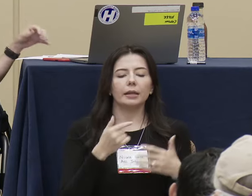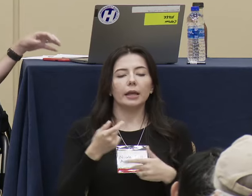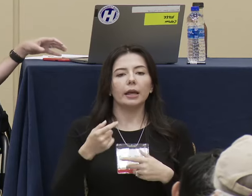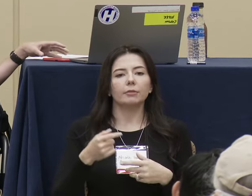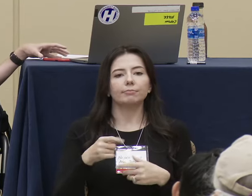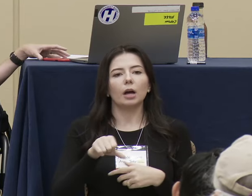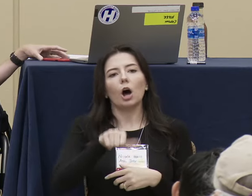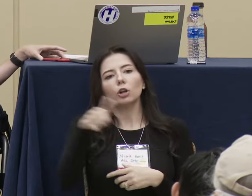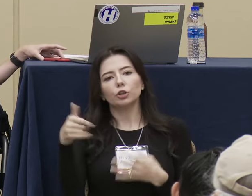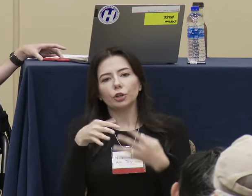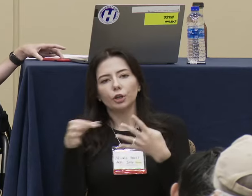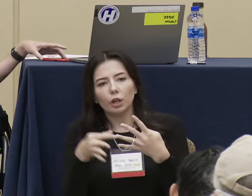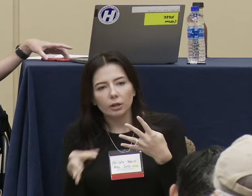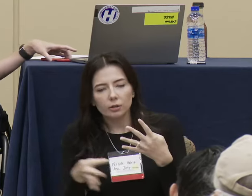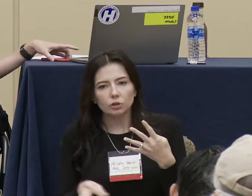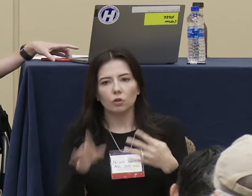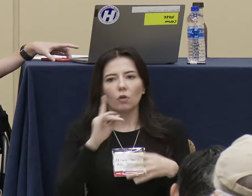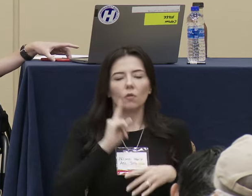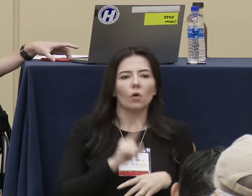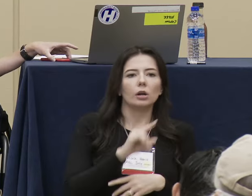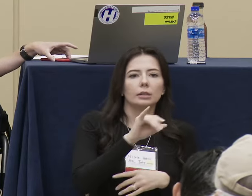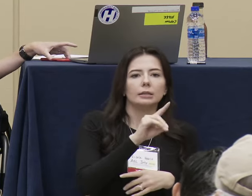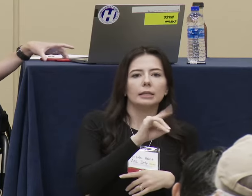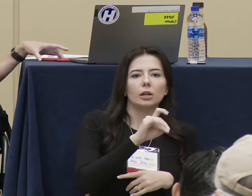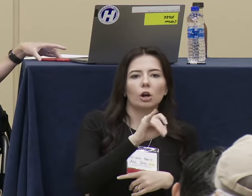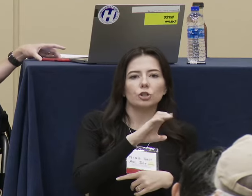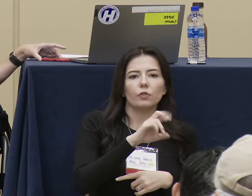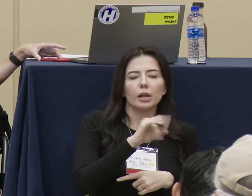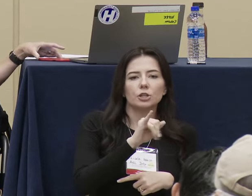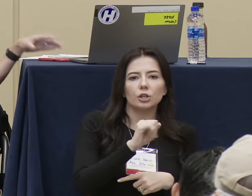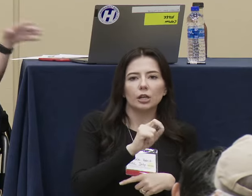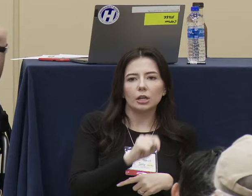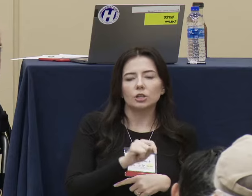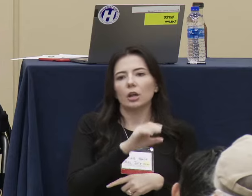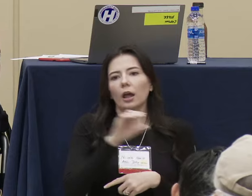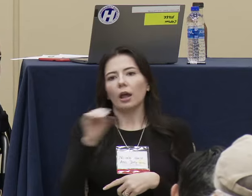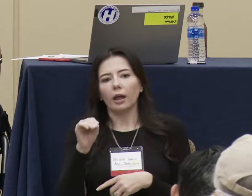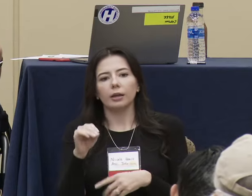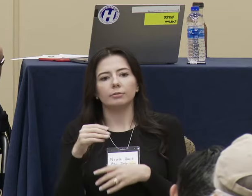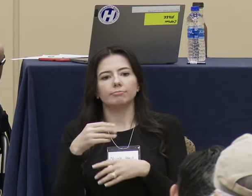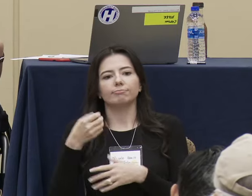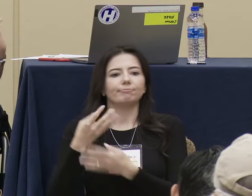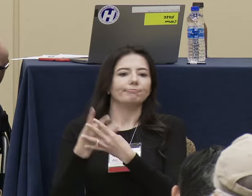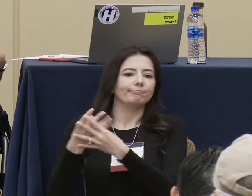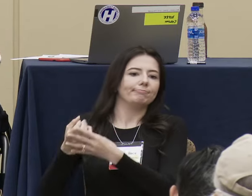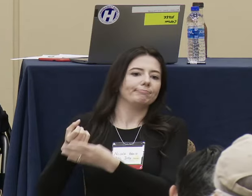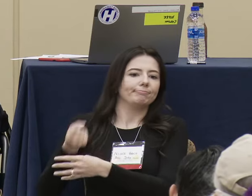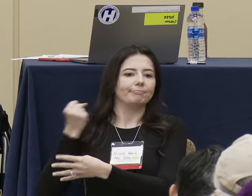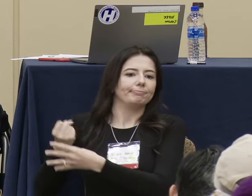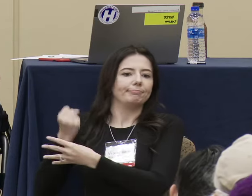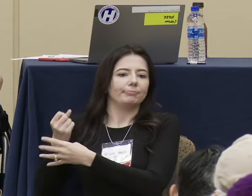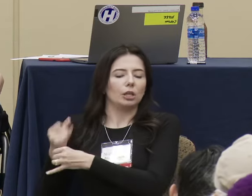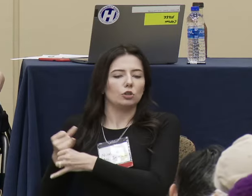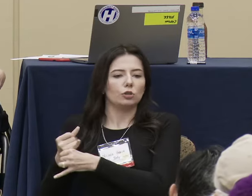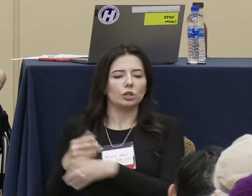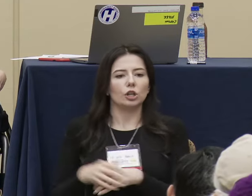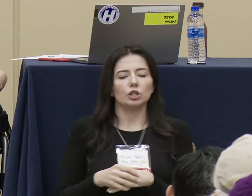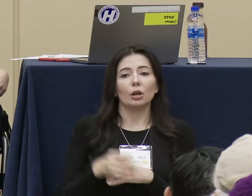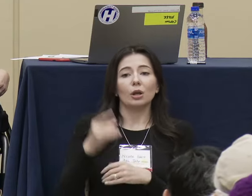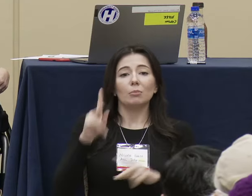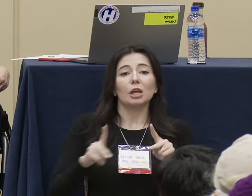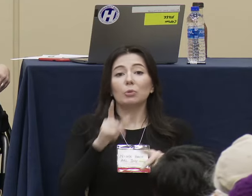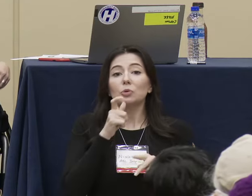to incarceration and useful home care responses also have to be feminist, because the people who do this care work, of course,